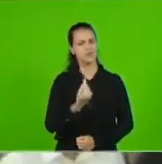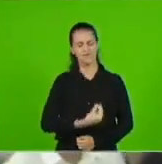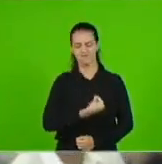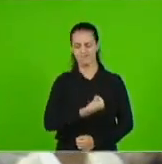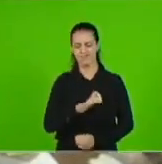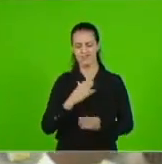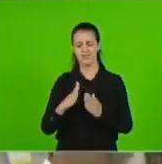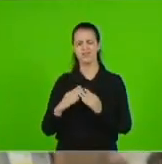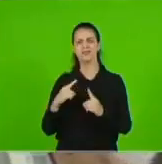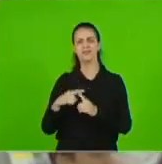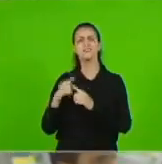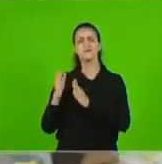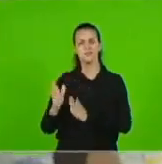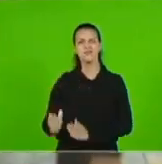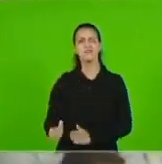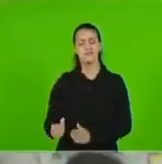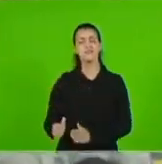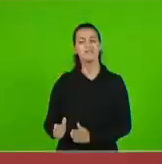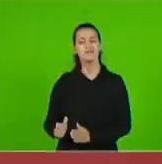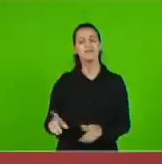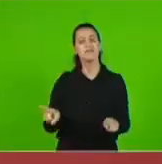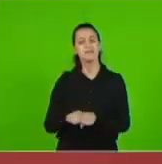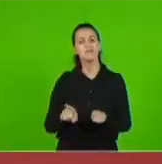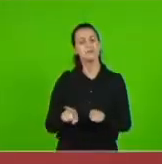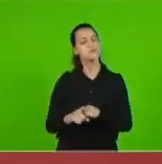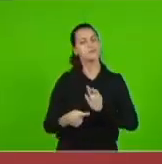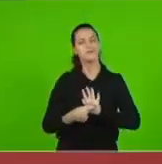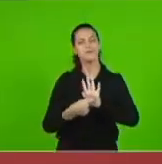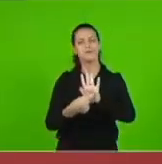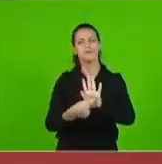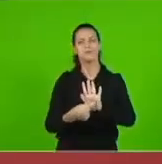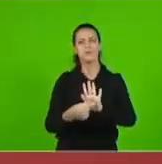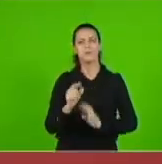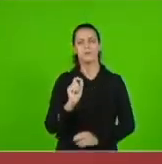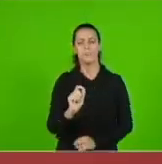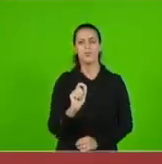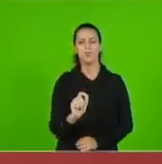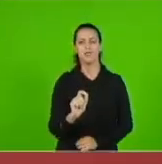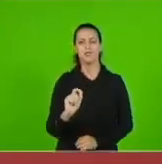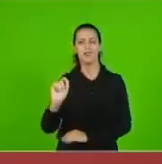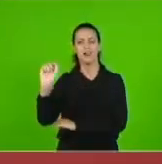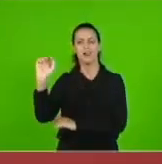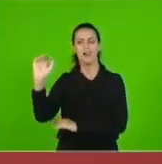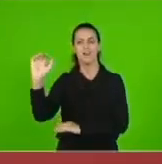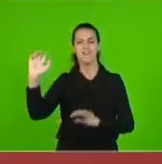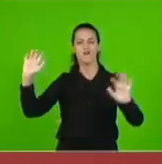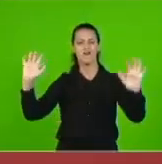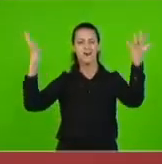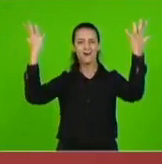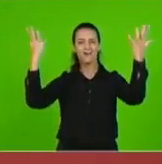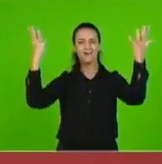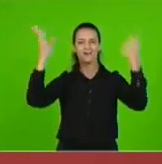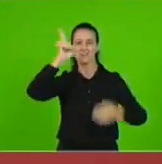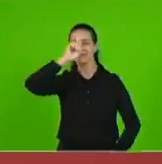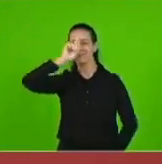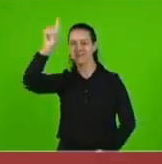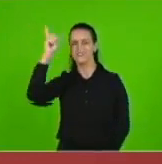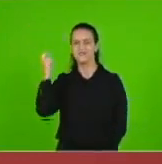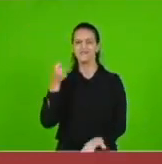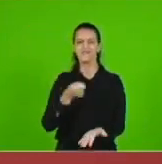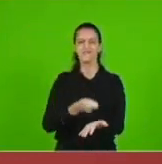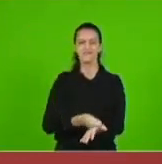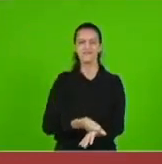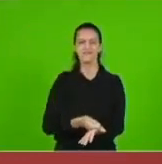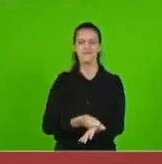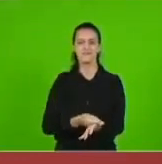for this unique moment that's lived by the church. And we also highlight that the feasts